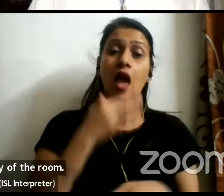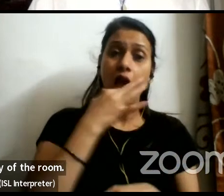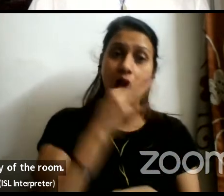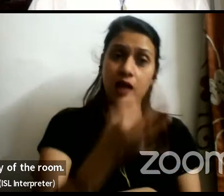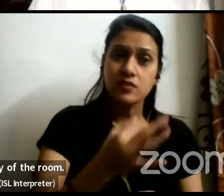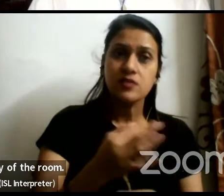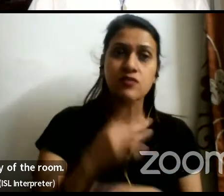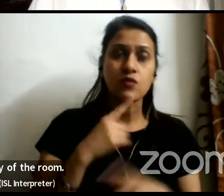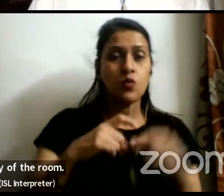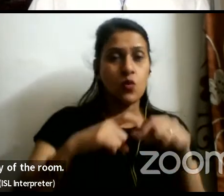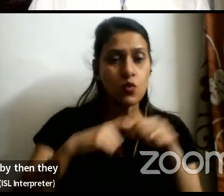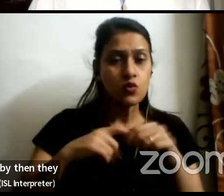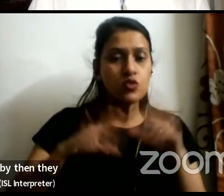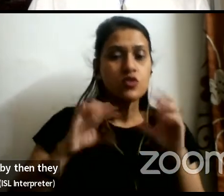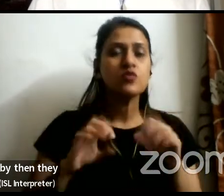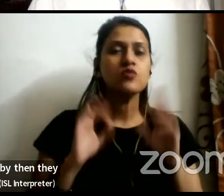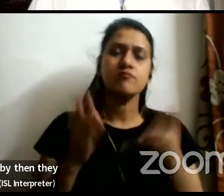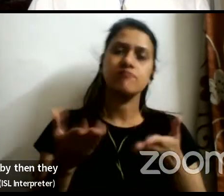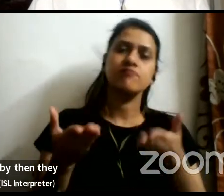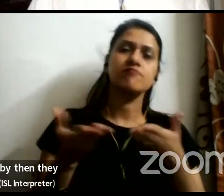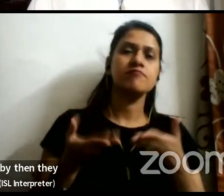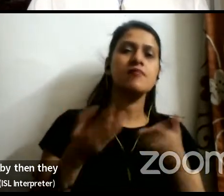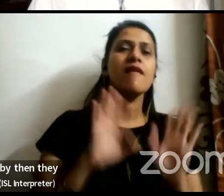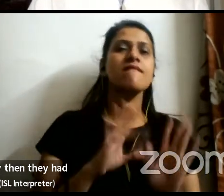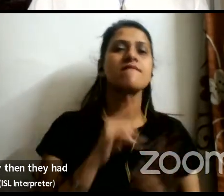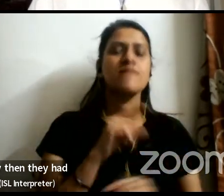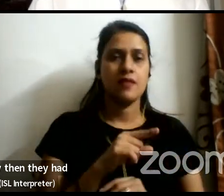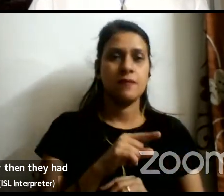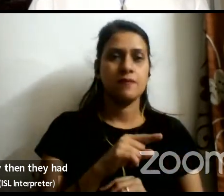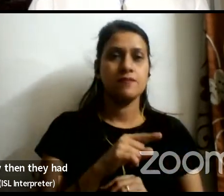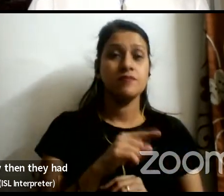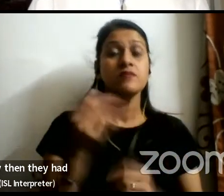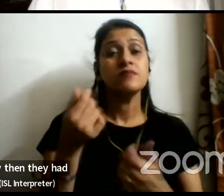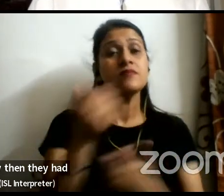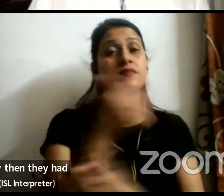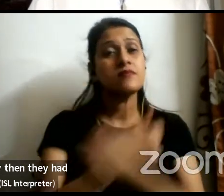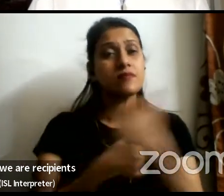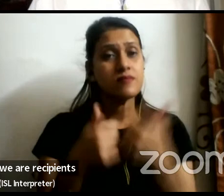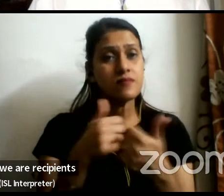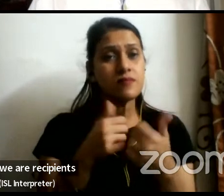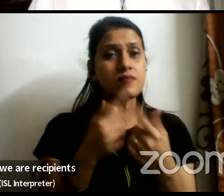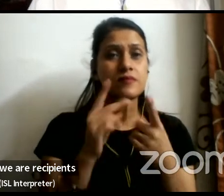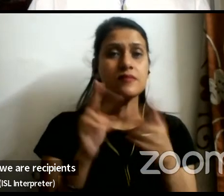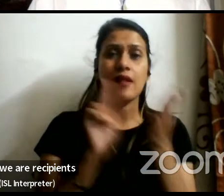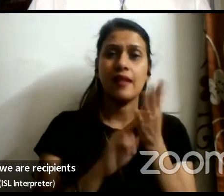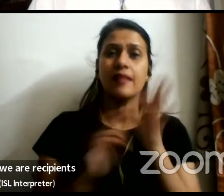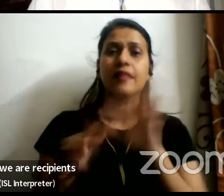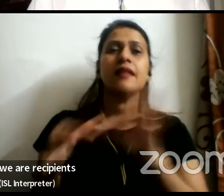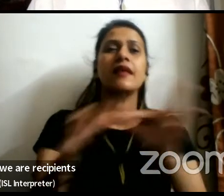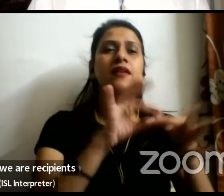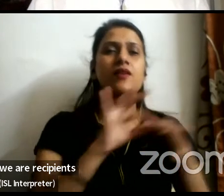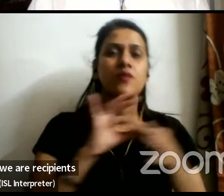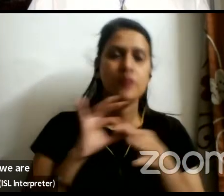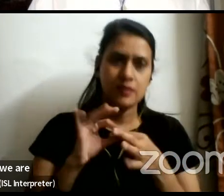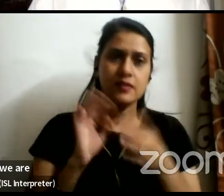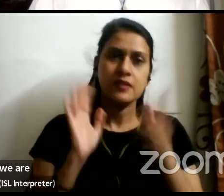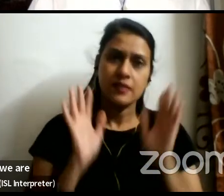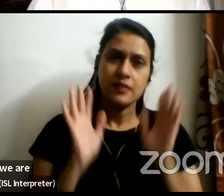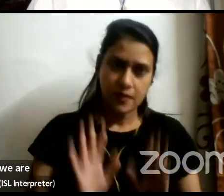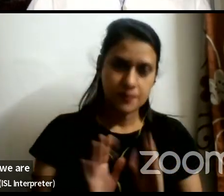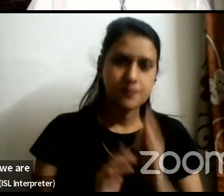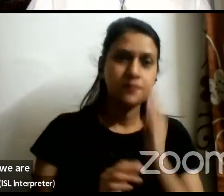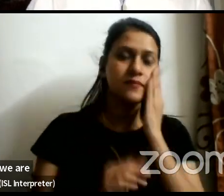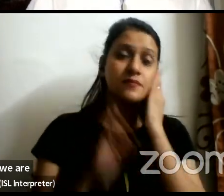had certain economic development as well. We are recipients of competition law because we are networked, as I said earlier as well, we are networked